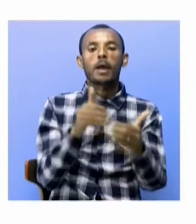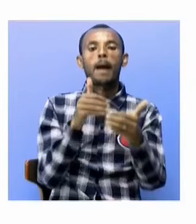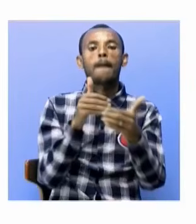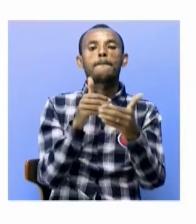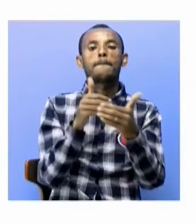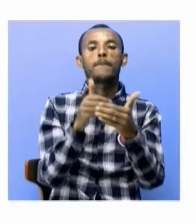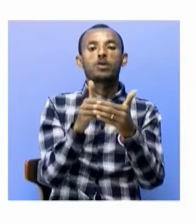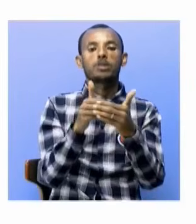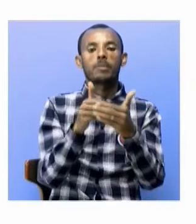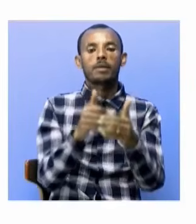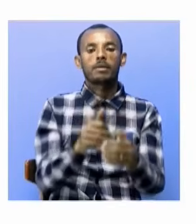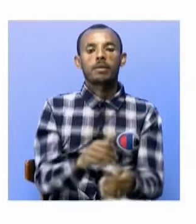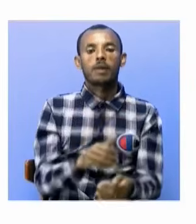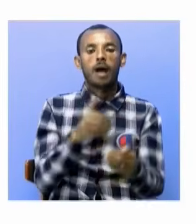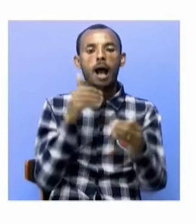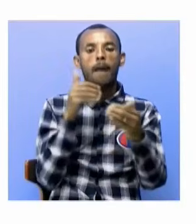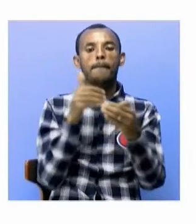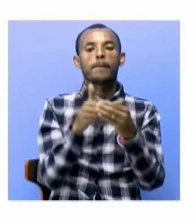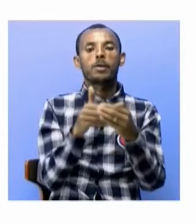Approximate